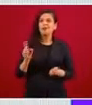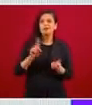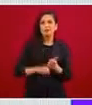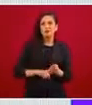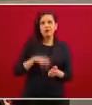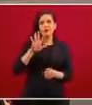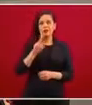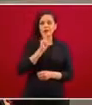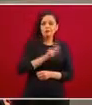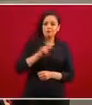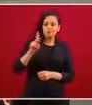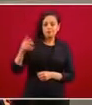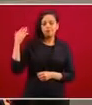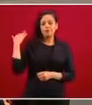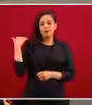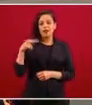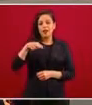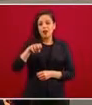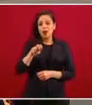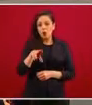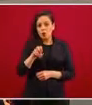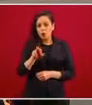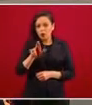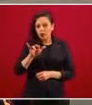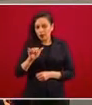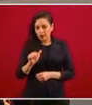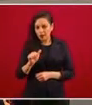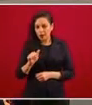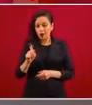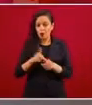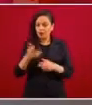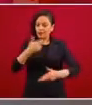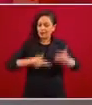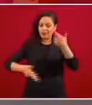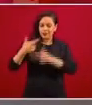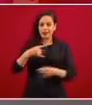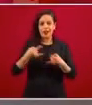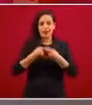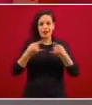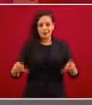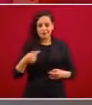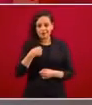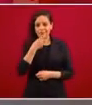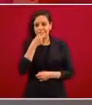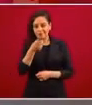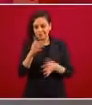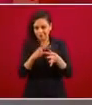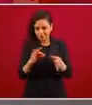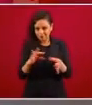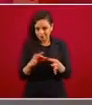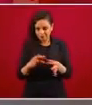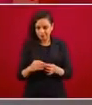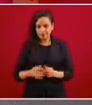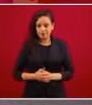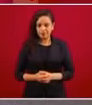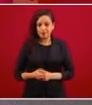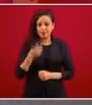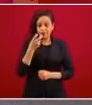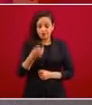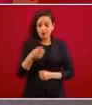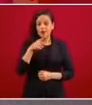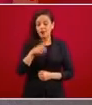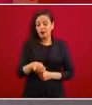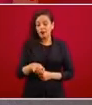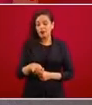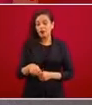for pragmatical uses, this is equivalent to having a pneumonia. So going back